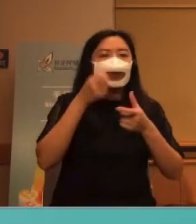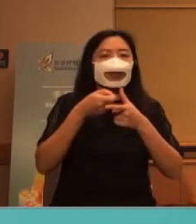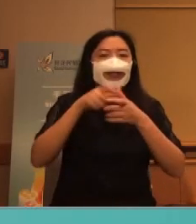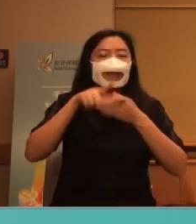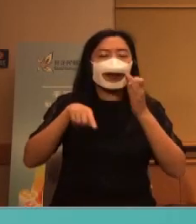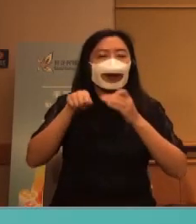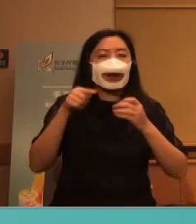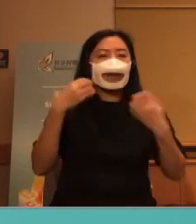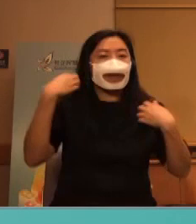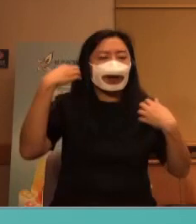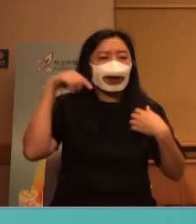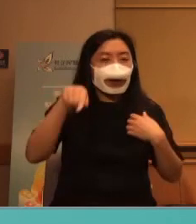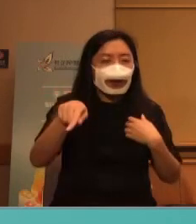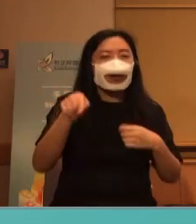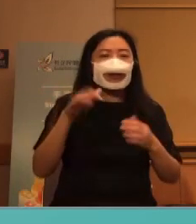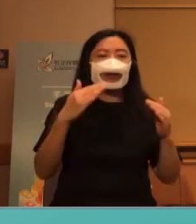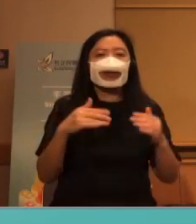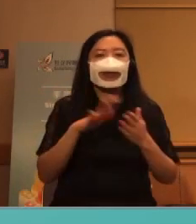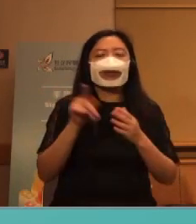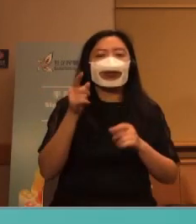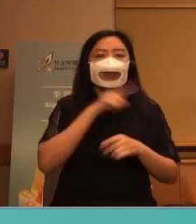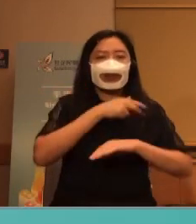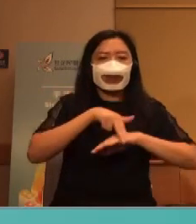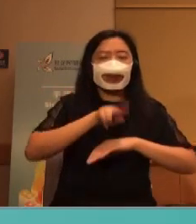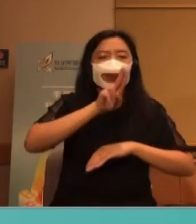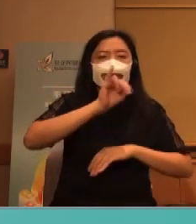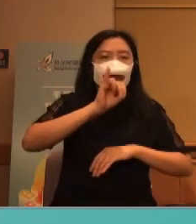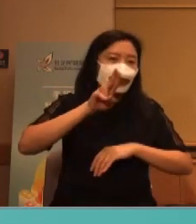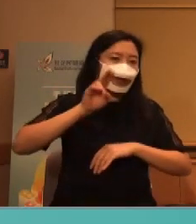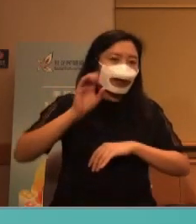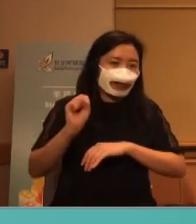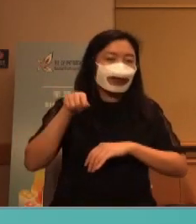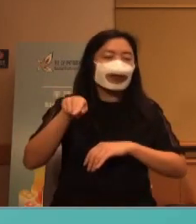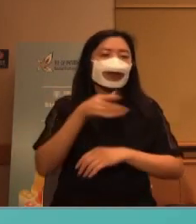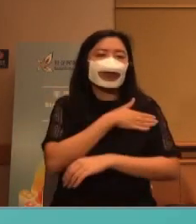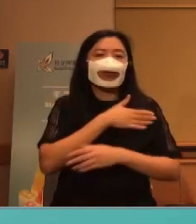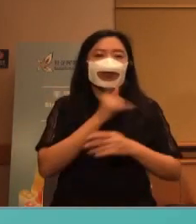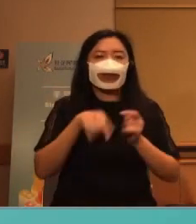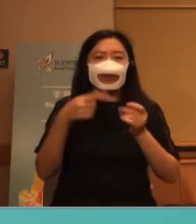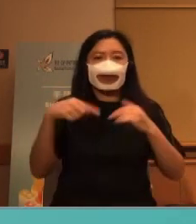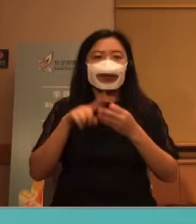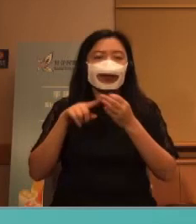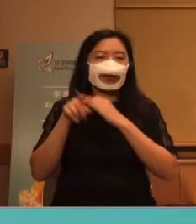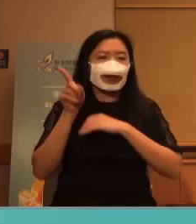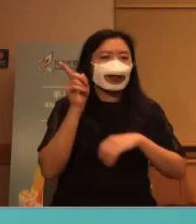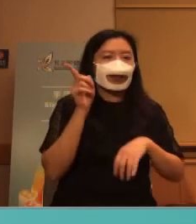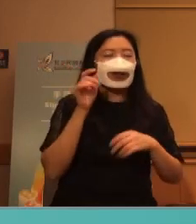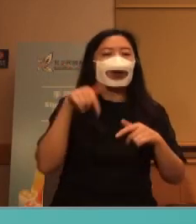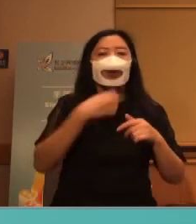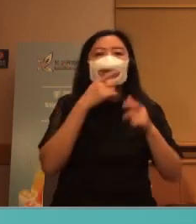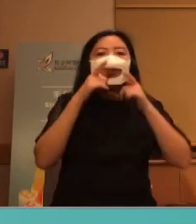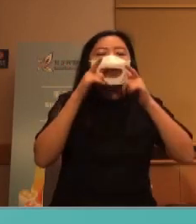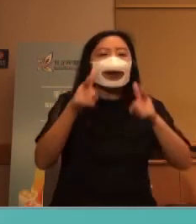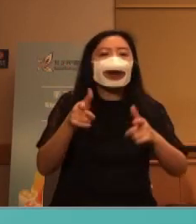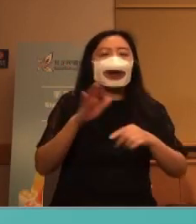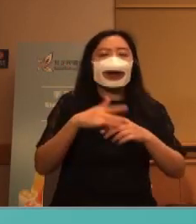his experiences in this regard here. And then we have Galen, who is well known in Hong Kong as a crypto investor and